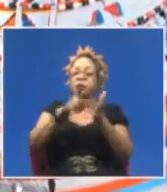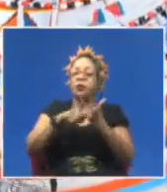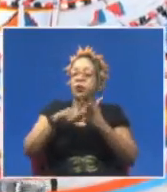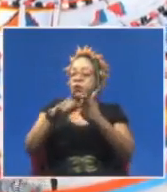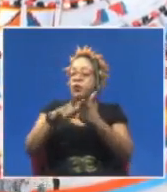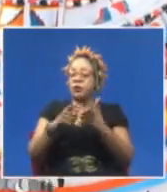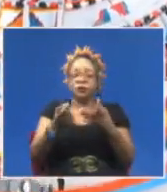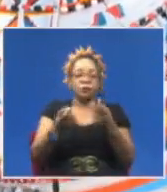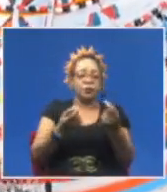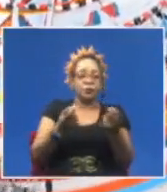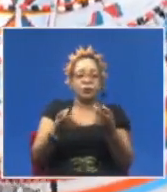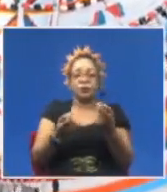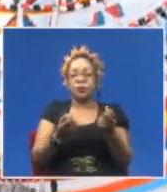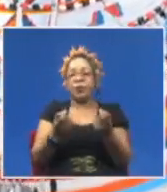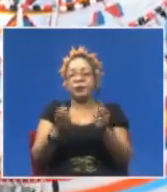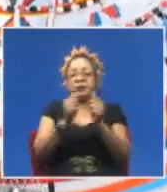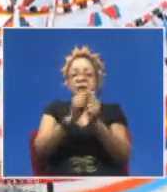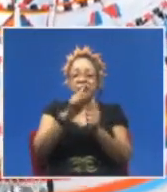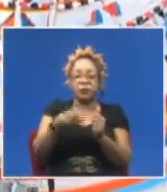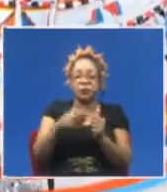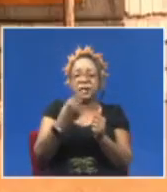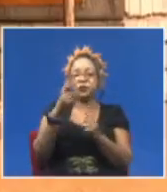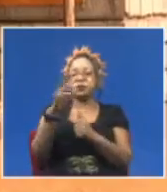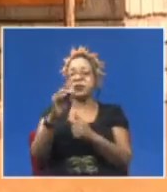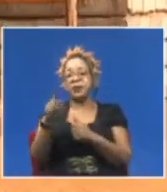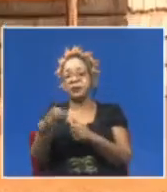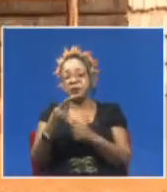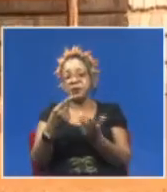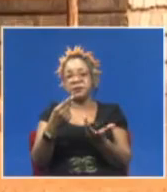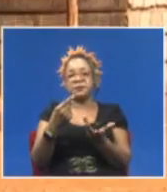dogo 10,000 20 hapo.